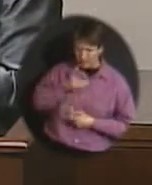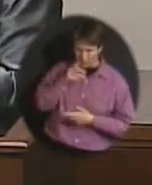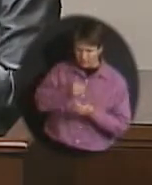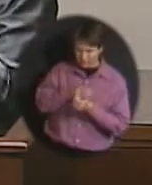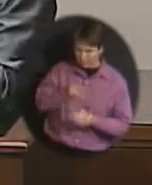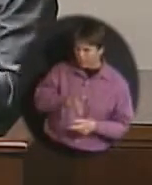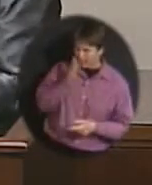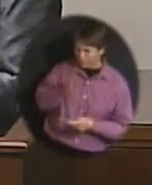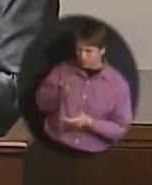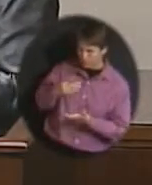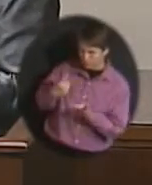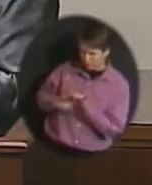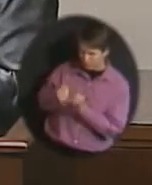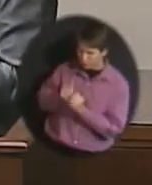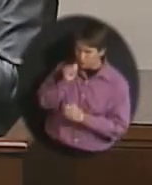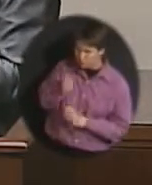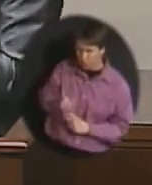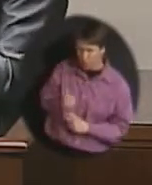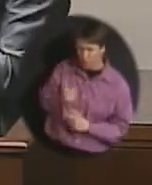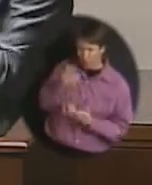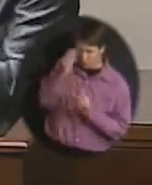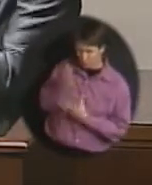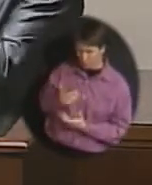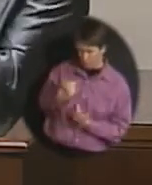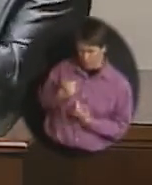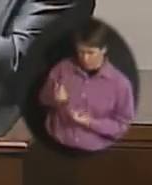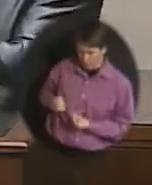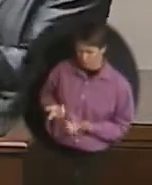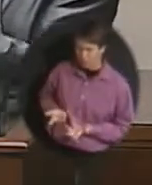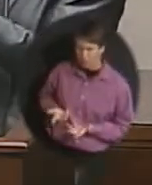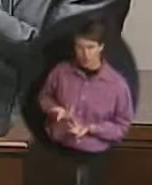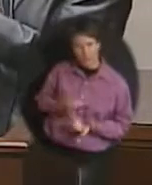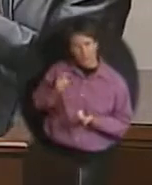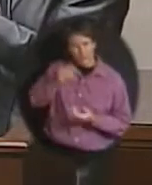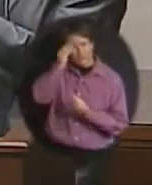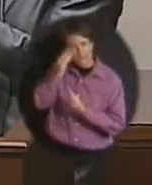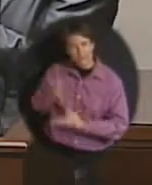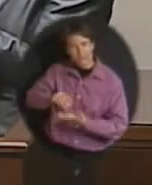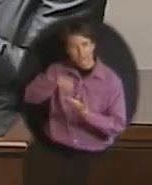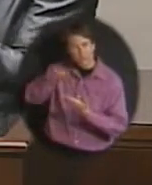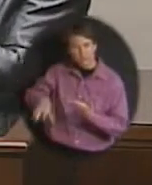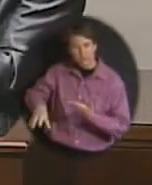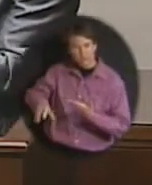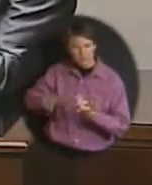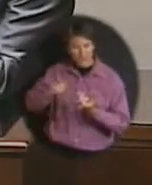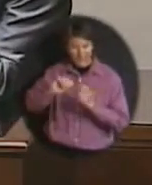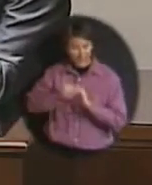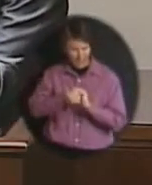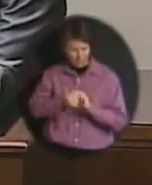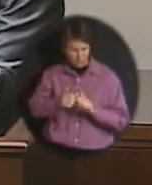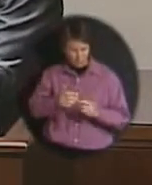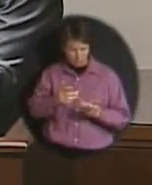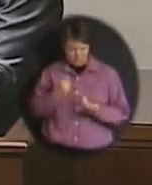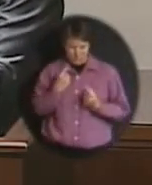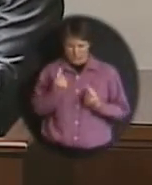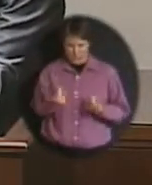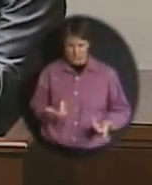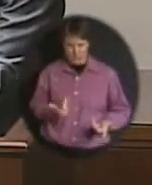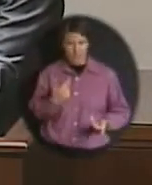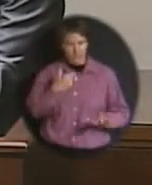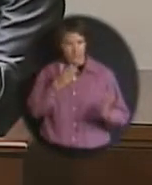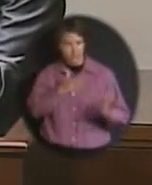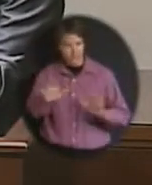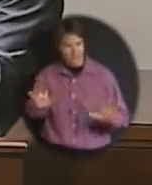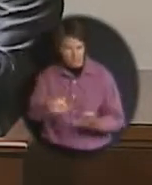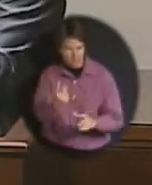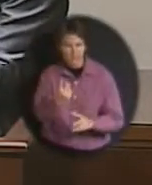with you tomorrow, let you know what I did. We just need to let students know that A, we took it seriously, and B, we intend to do something about it and